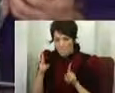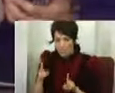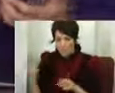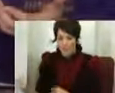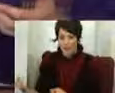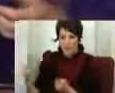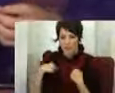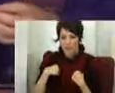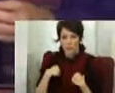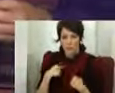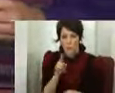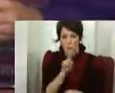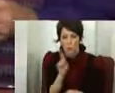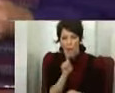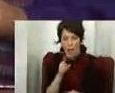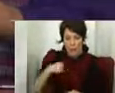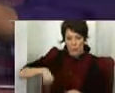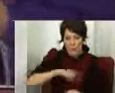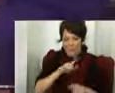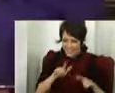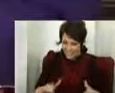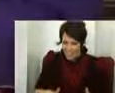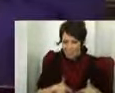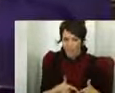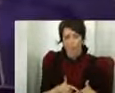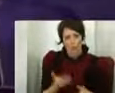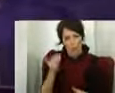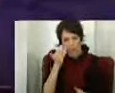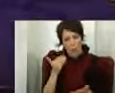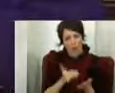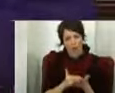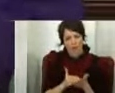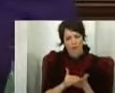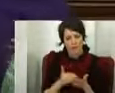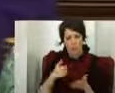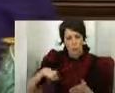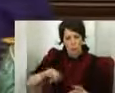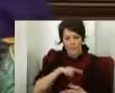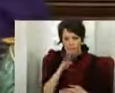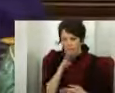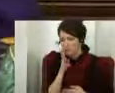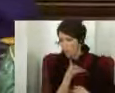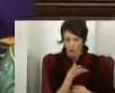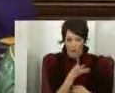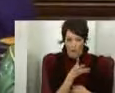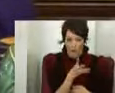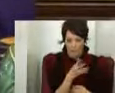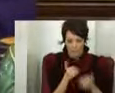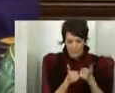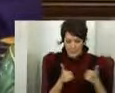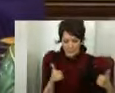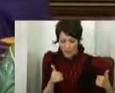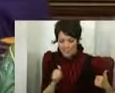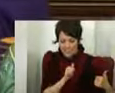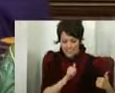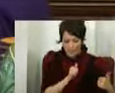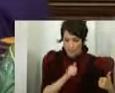where we live, but we know how often we have wandered away, divorcing ourselves from